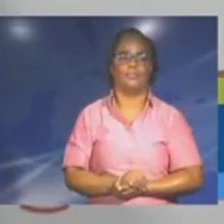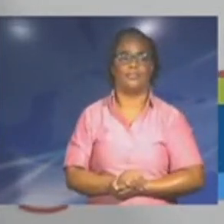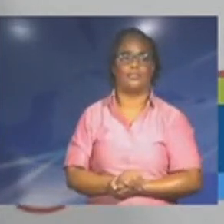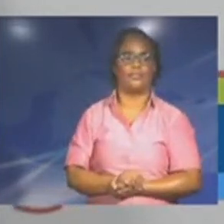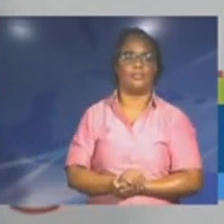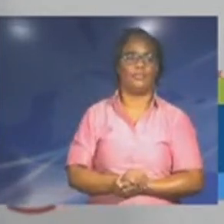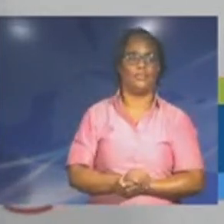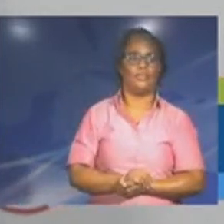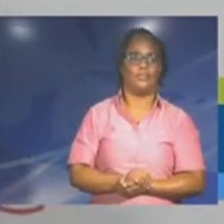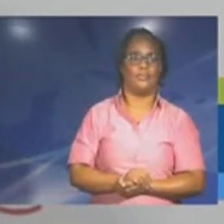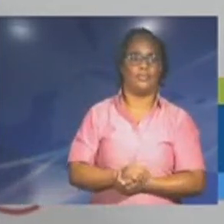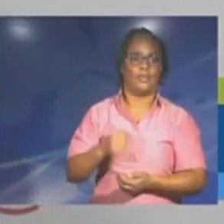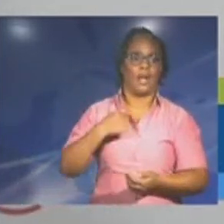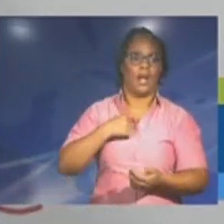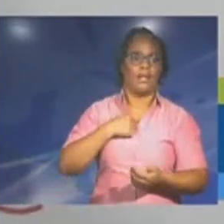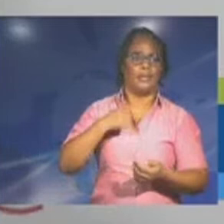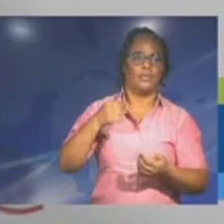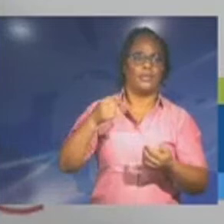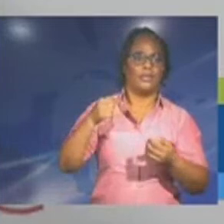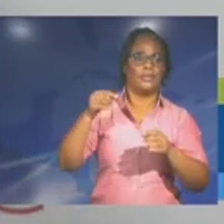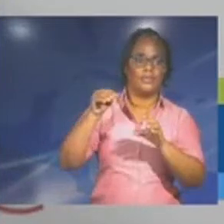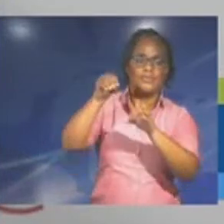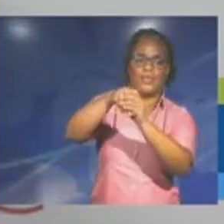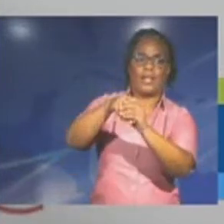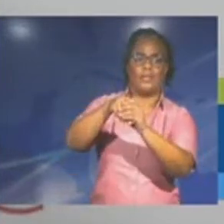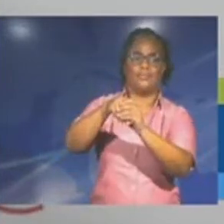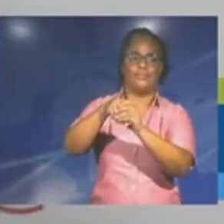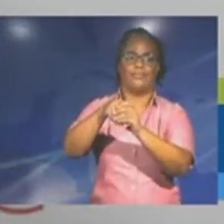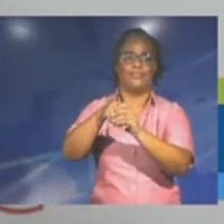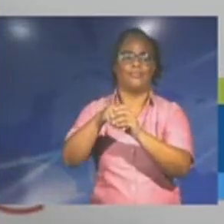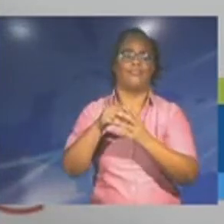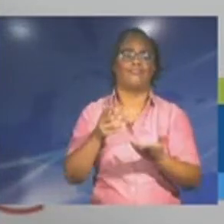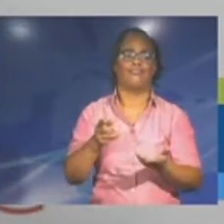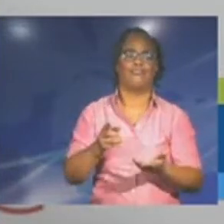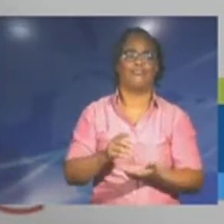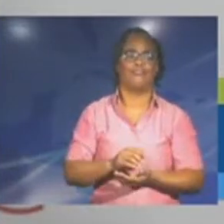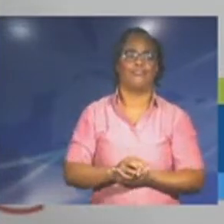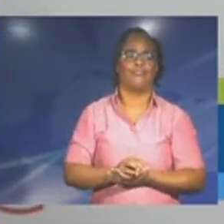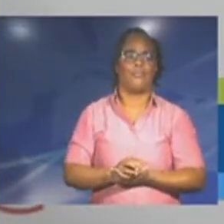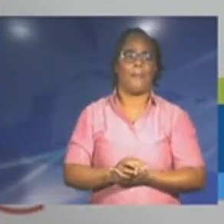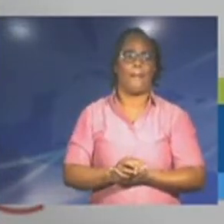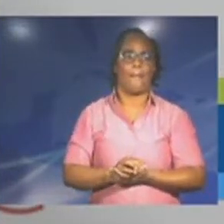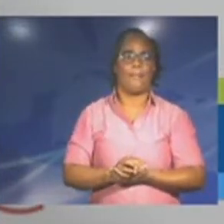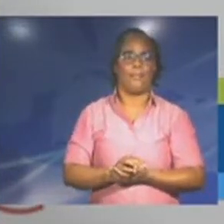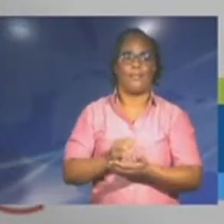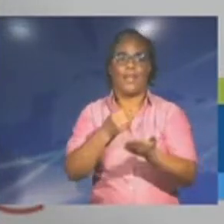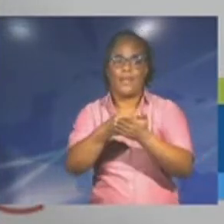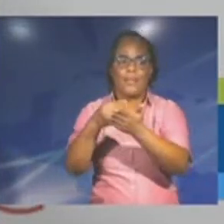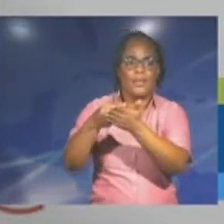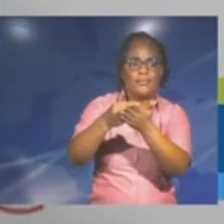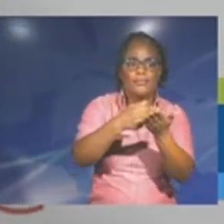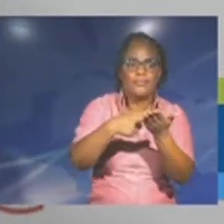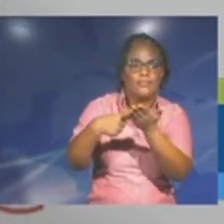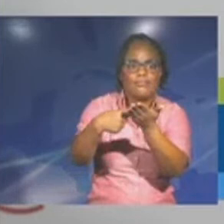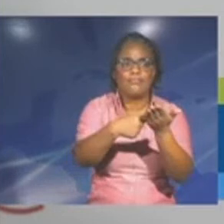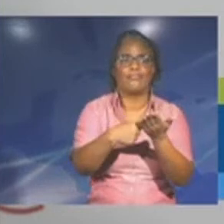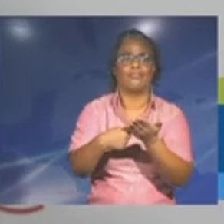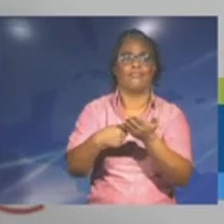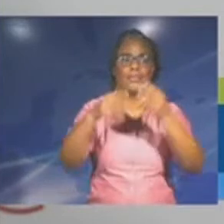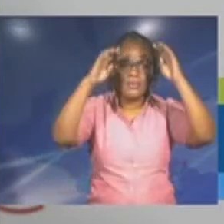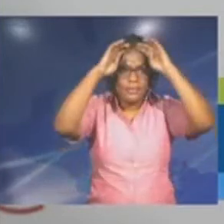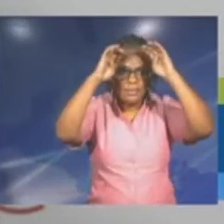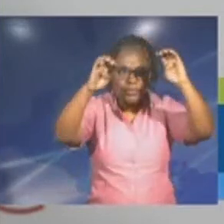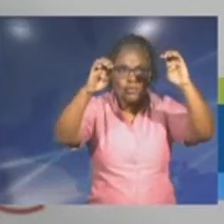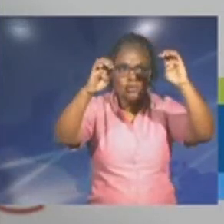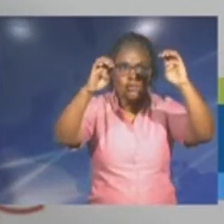was derailed for 2 years because of COVID, was rationalization of the education syllabi